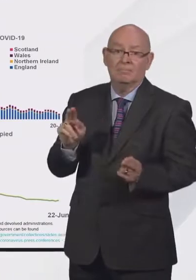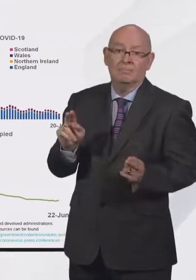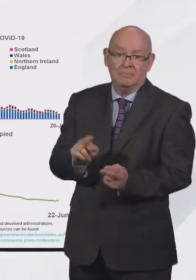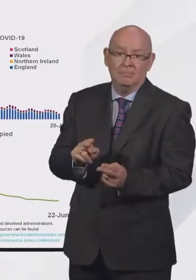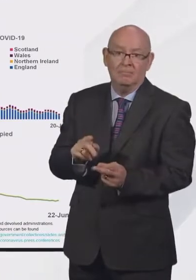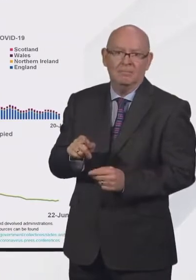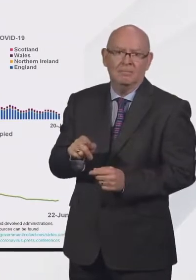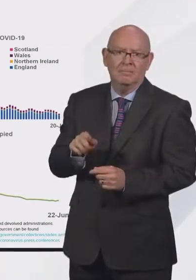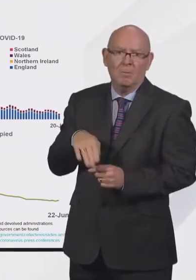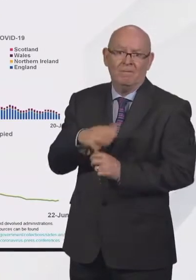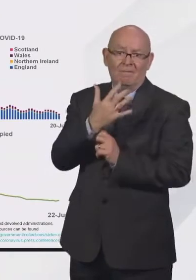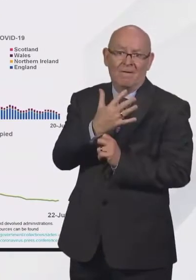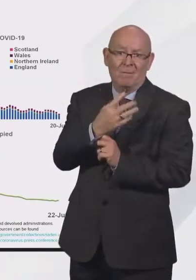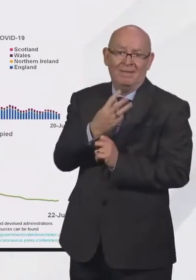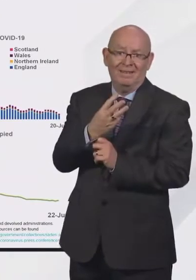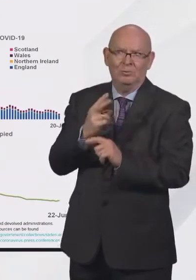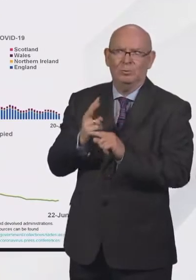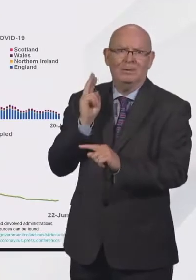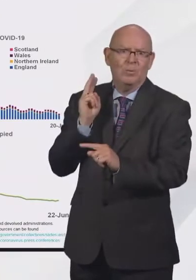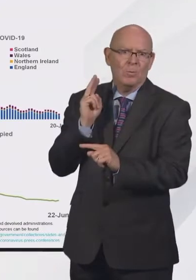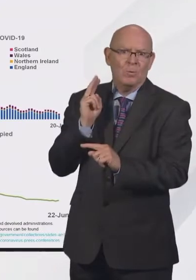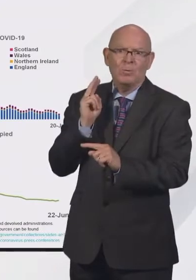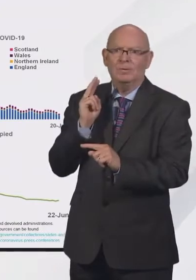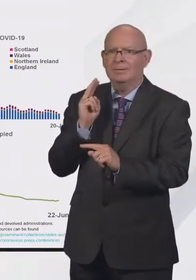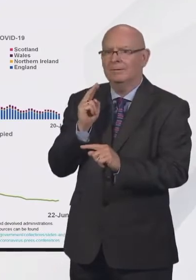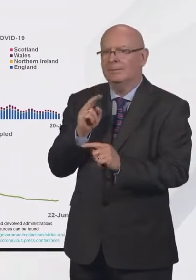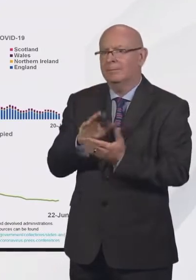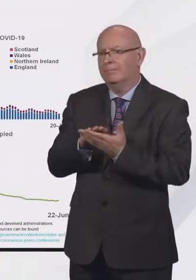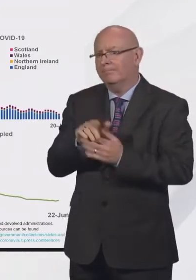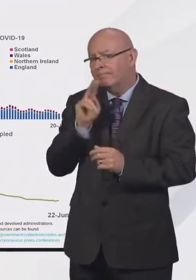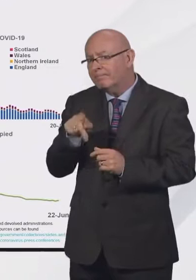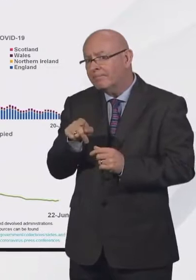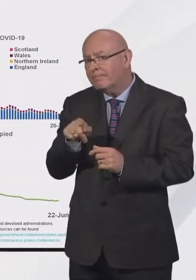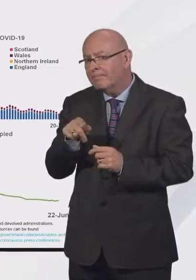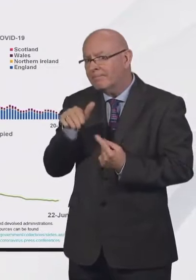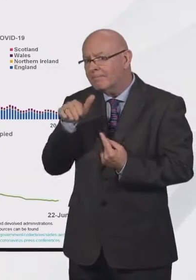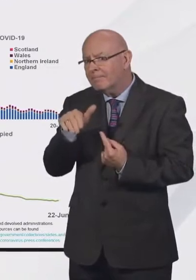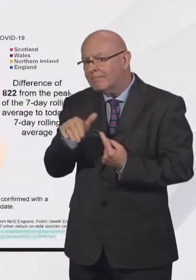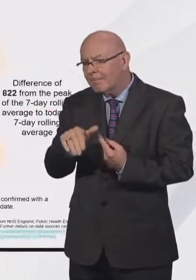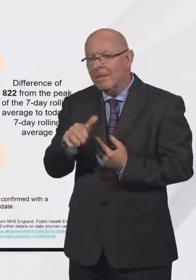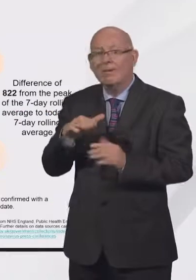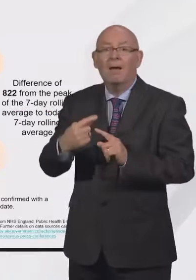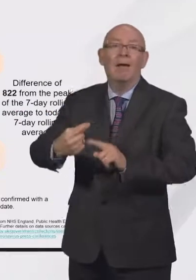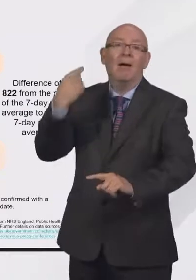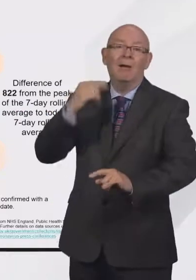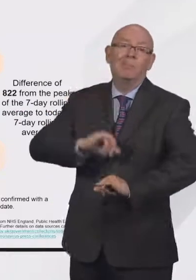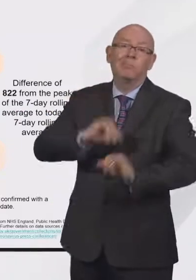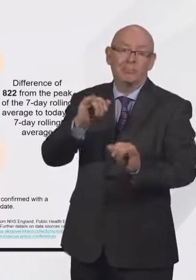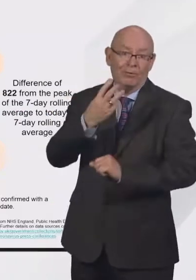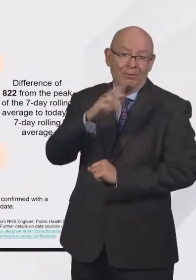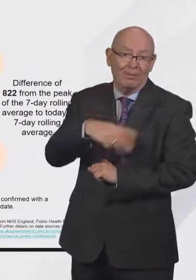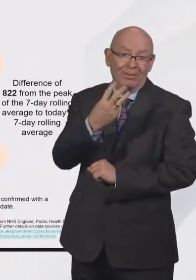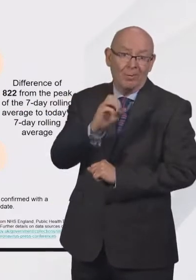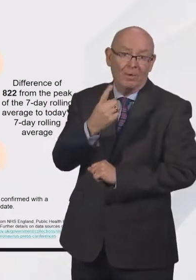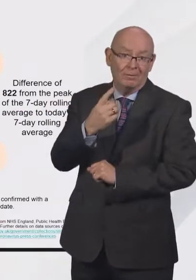provide confidence that we are still meeting the first test. So the next slide, please. Our